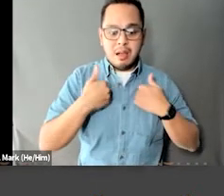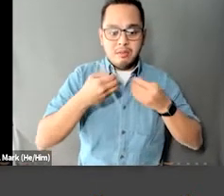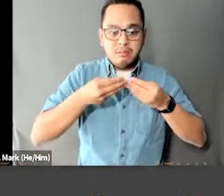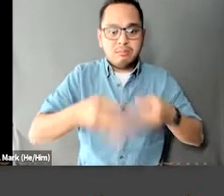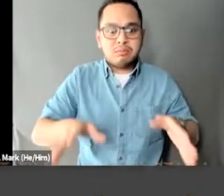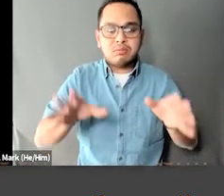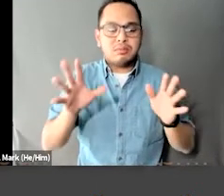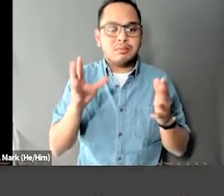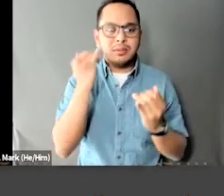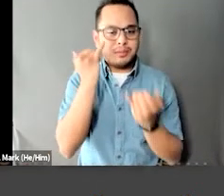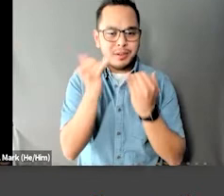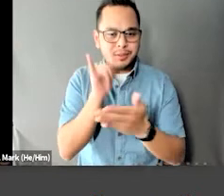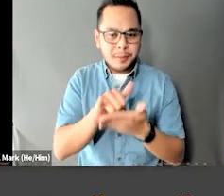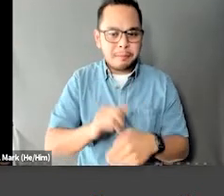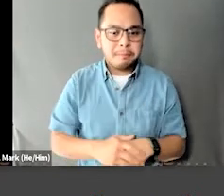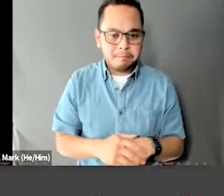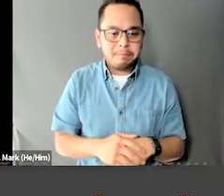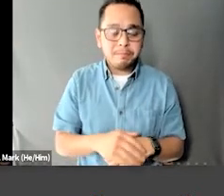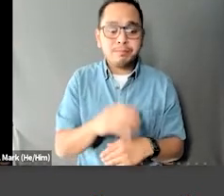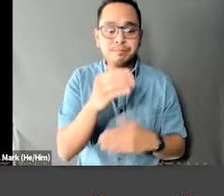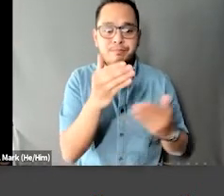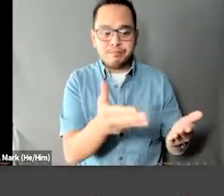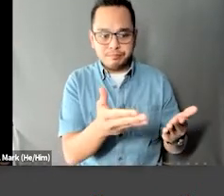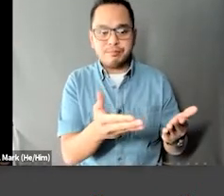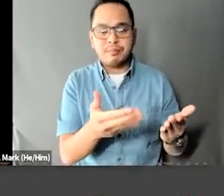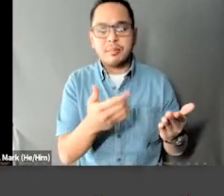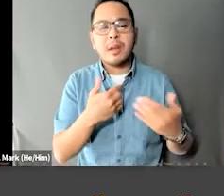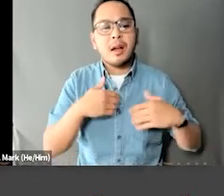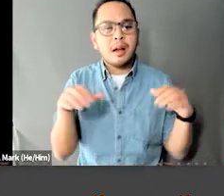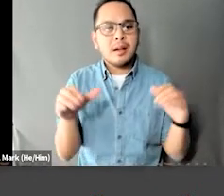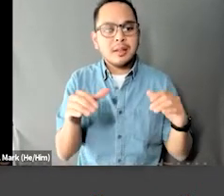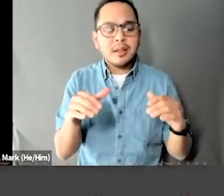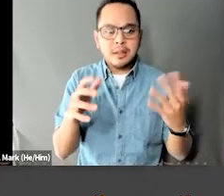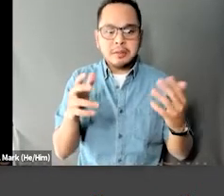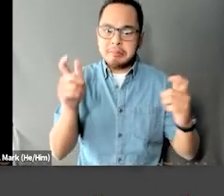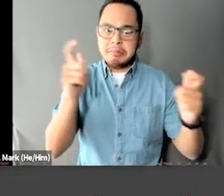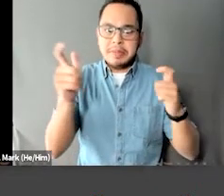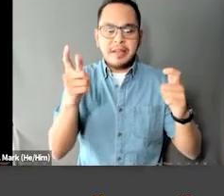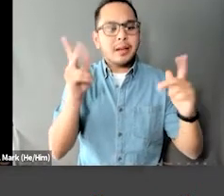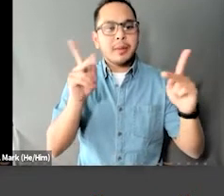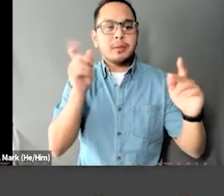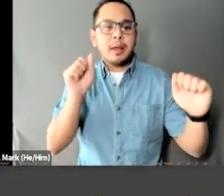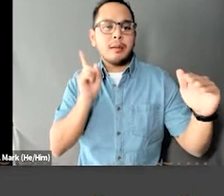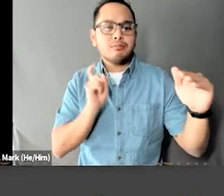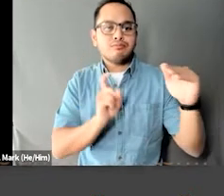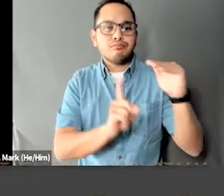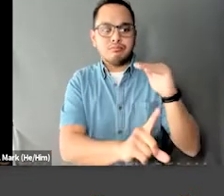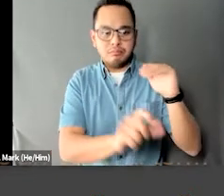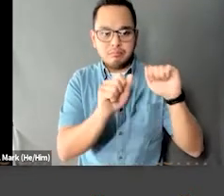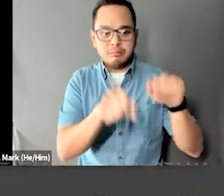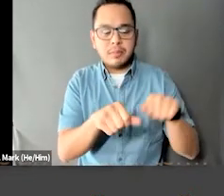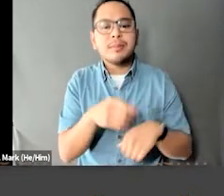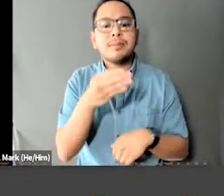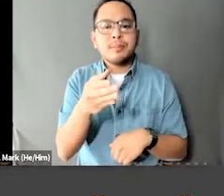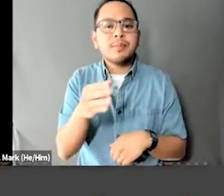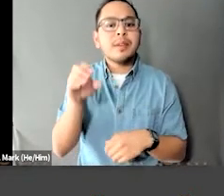imagine? So this was a mural I did that was big enough for people to walk into at SOMART's Cultural